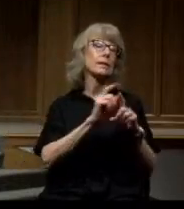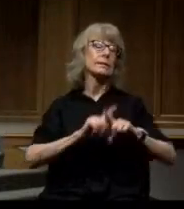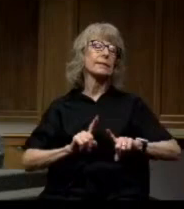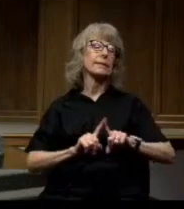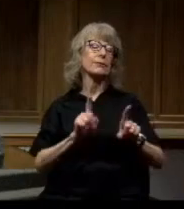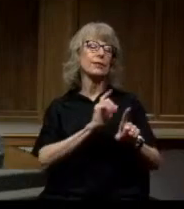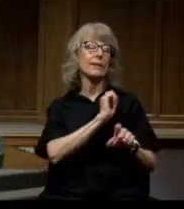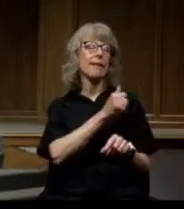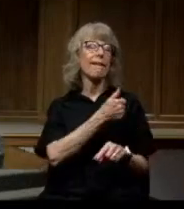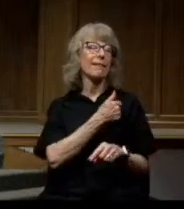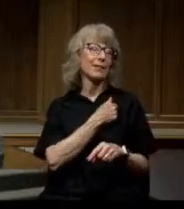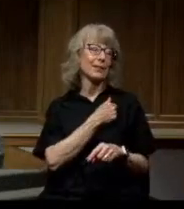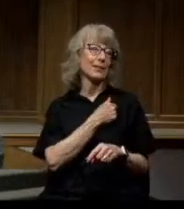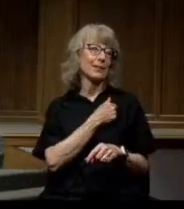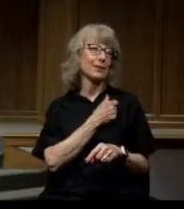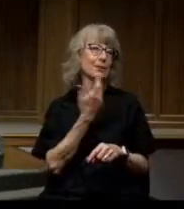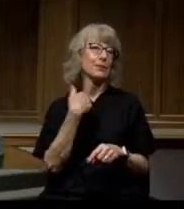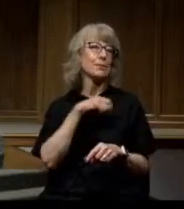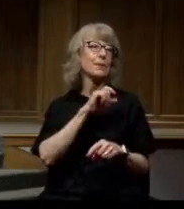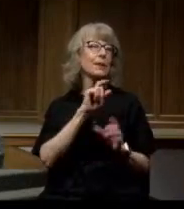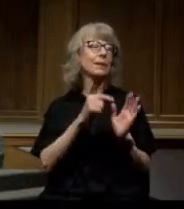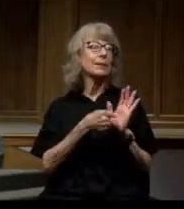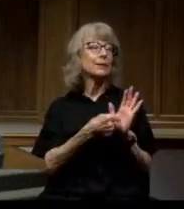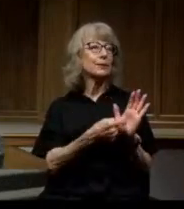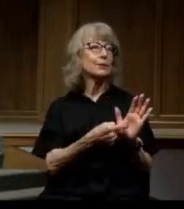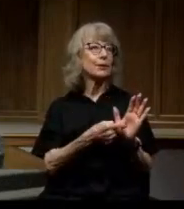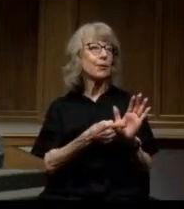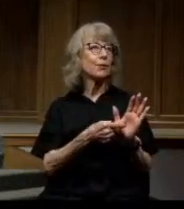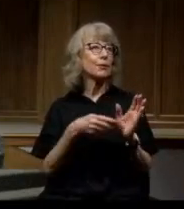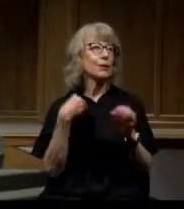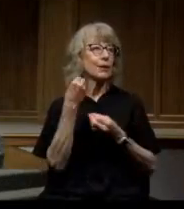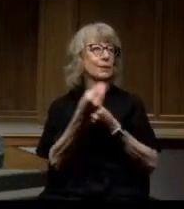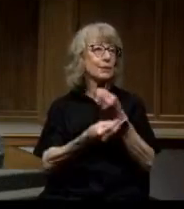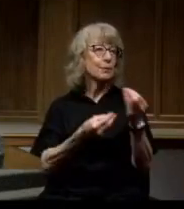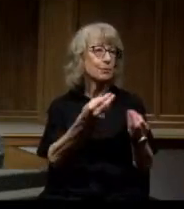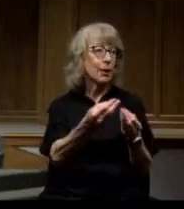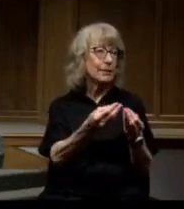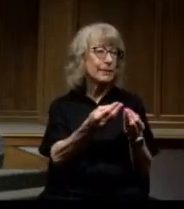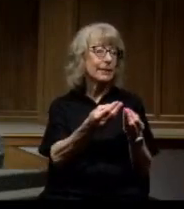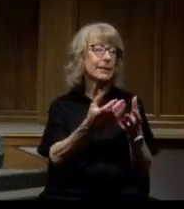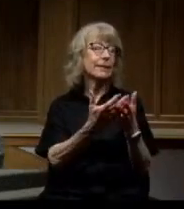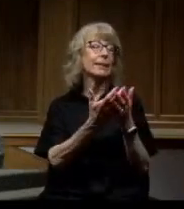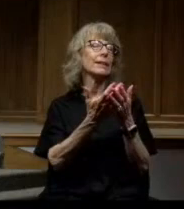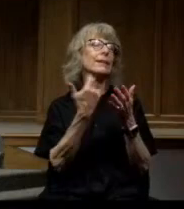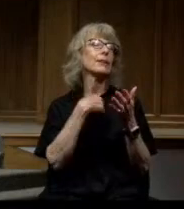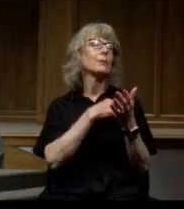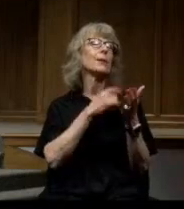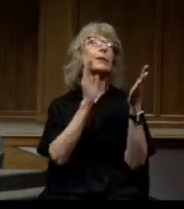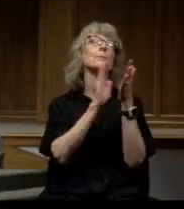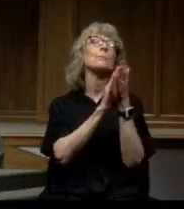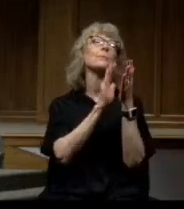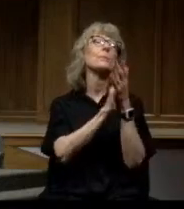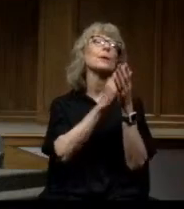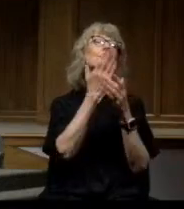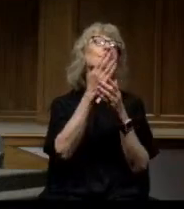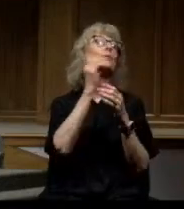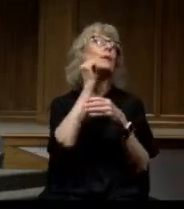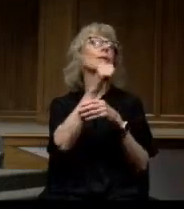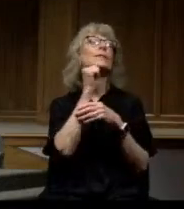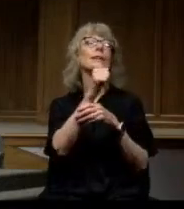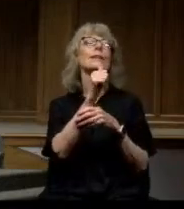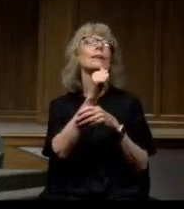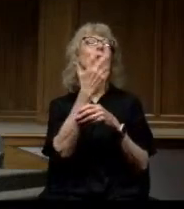this benevolence and generosity towards life, this posture which has us wake up every day and praise you for the glory of another